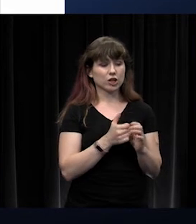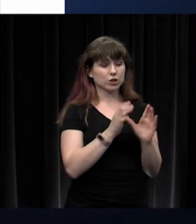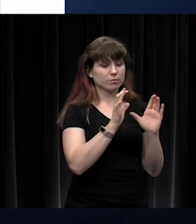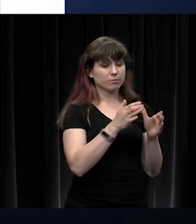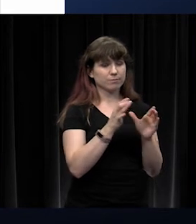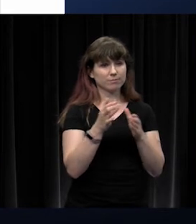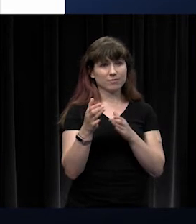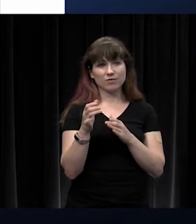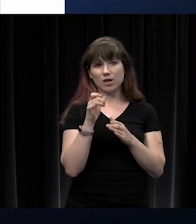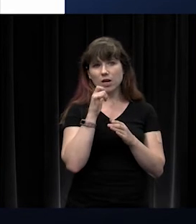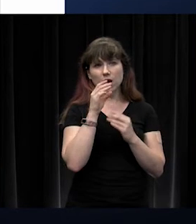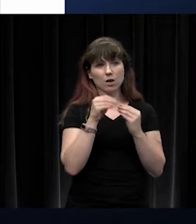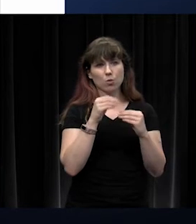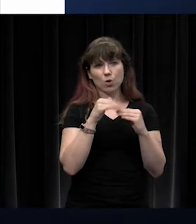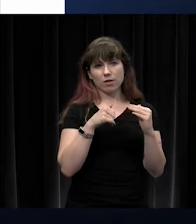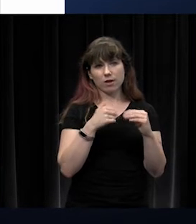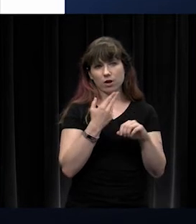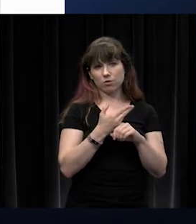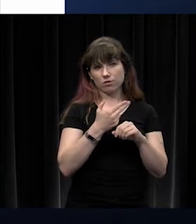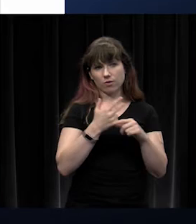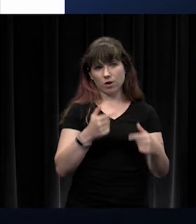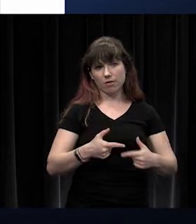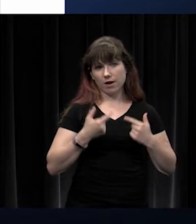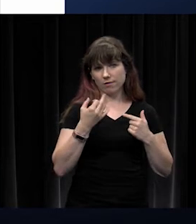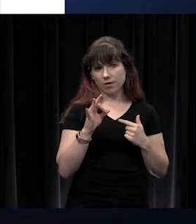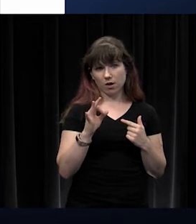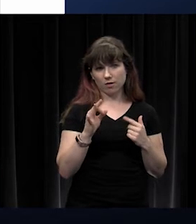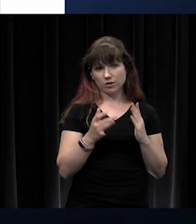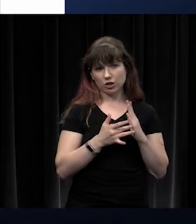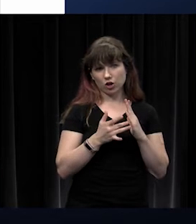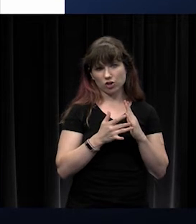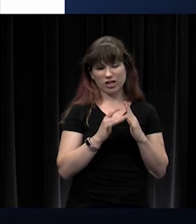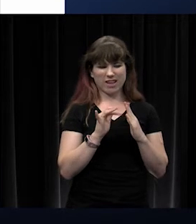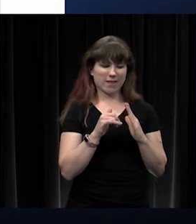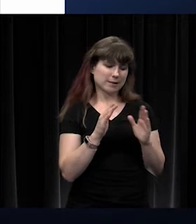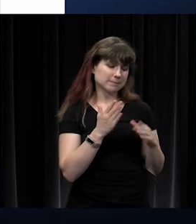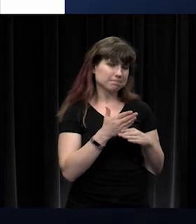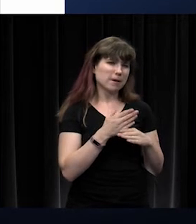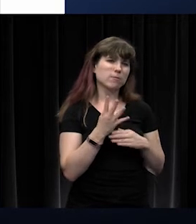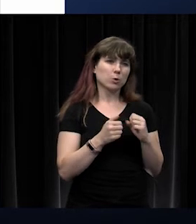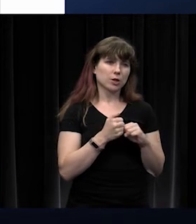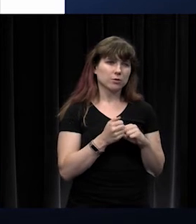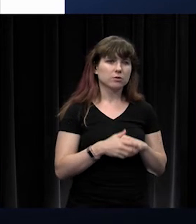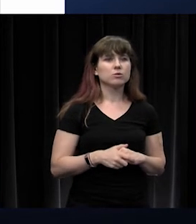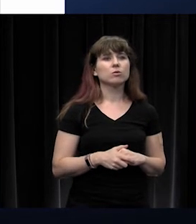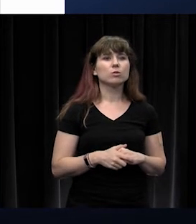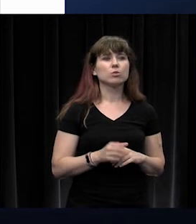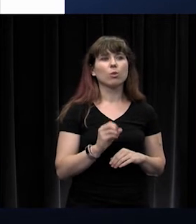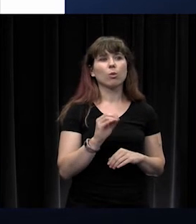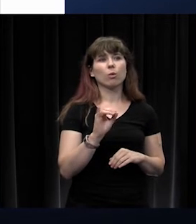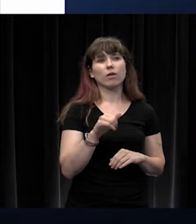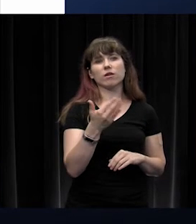for not more than the useful life of the technology, which is 4 years. So what we have before you is the